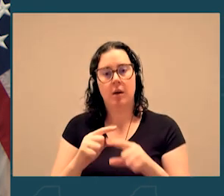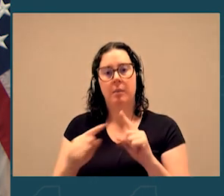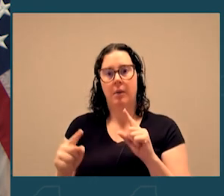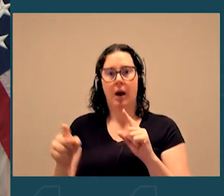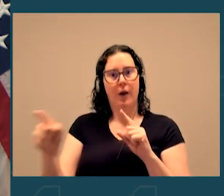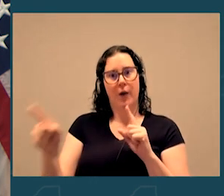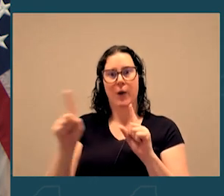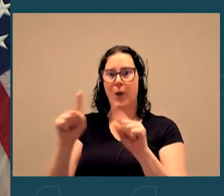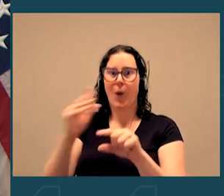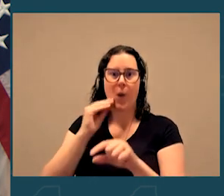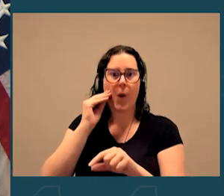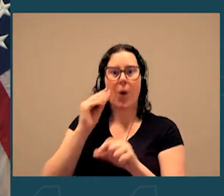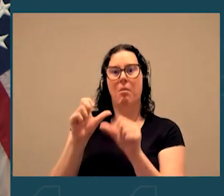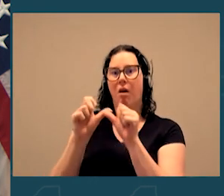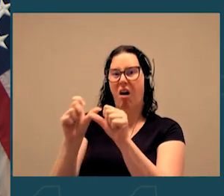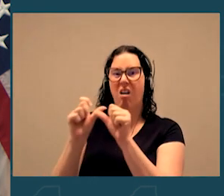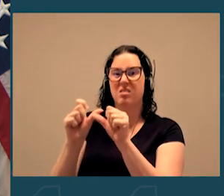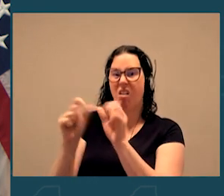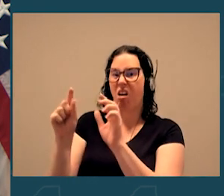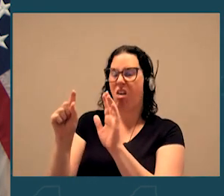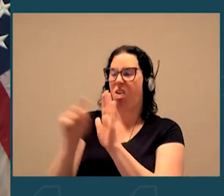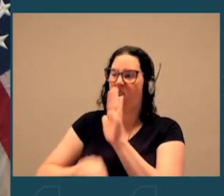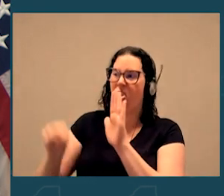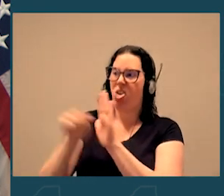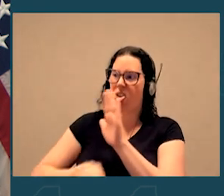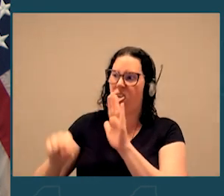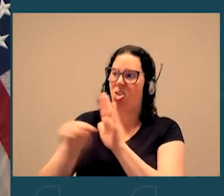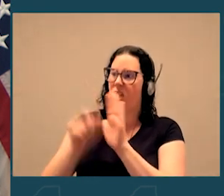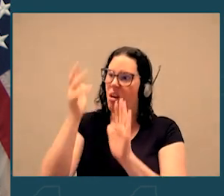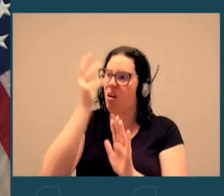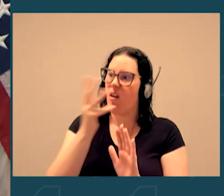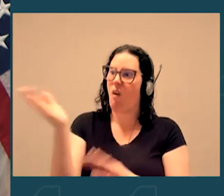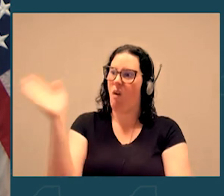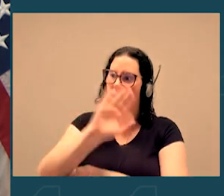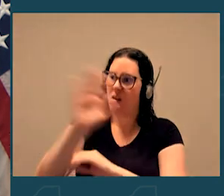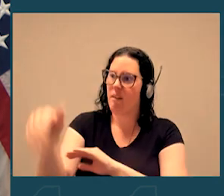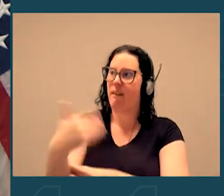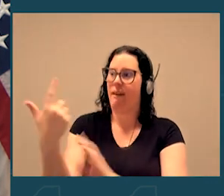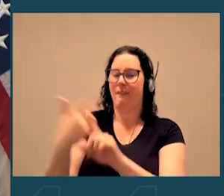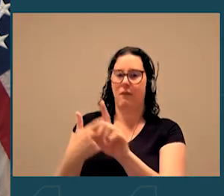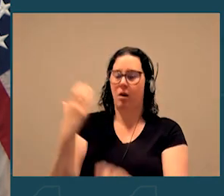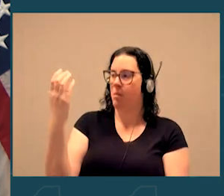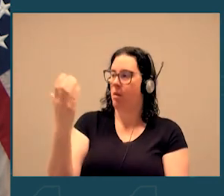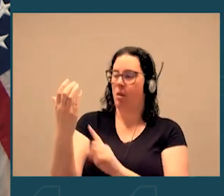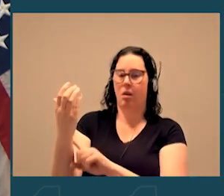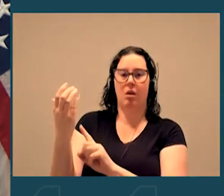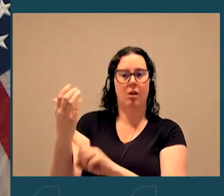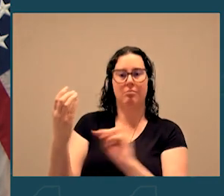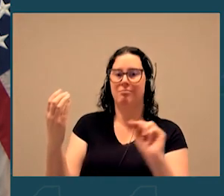saturation about your image. It's morning, noon, and night from social media, and so it's a